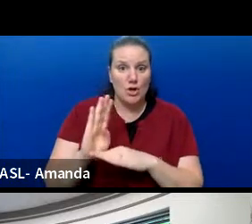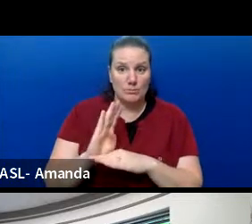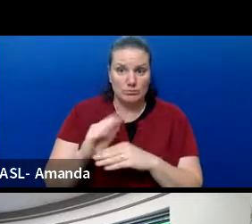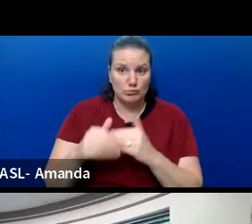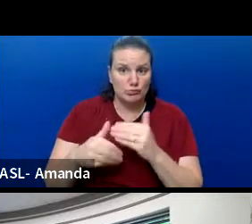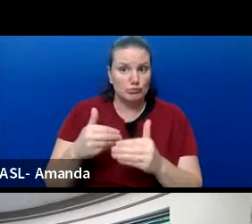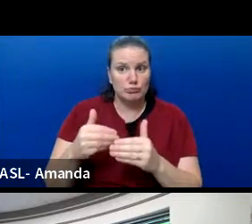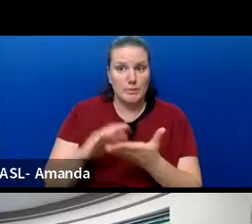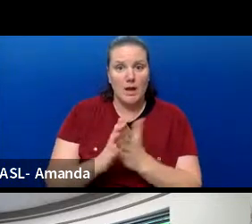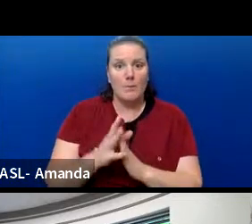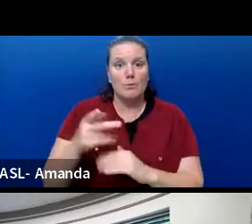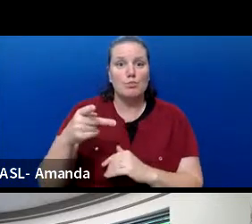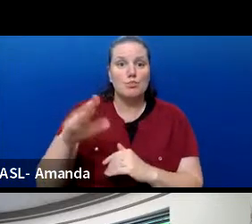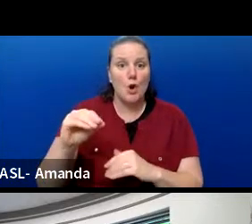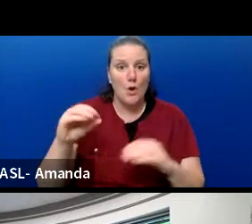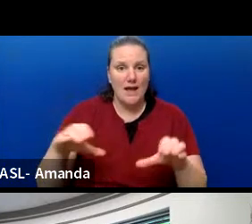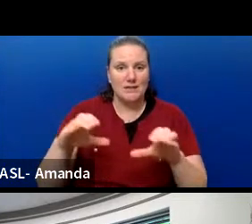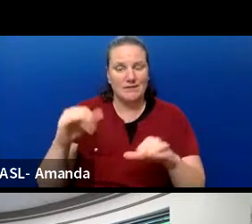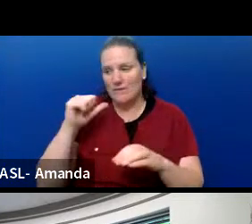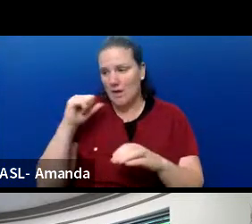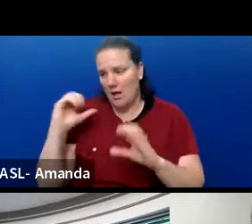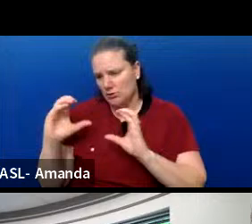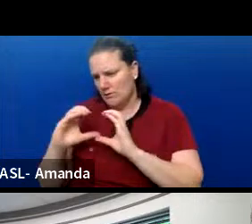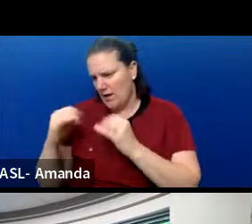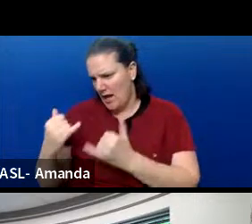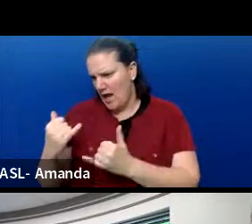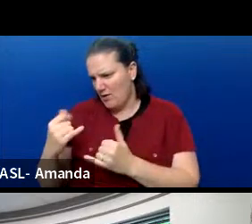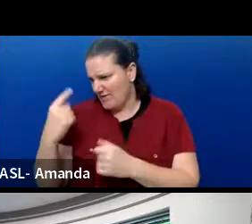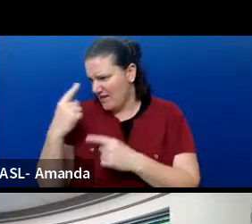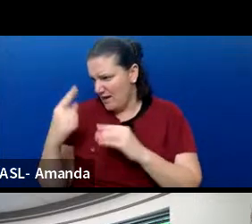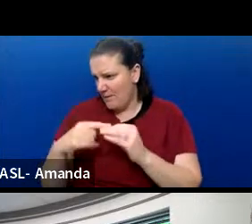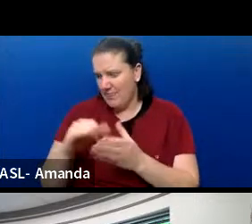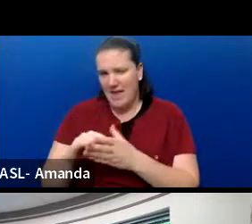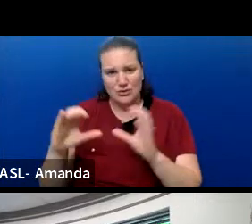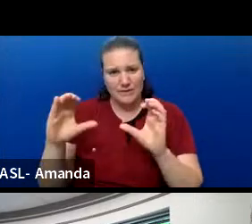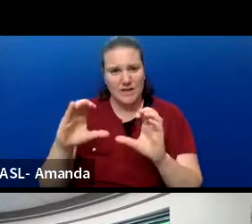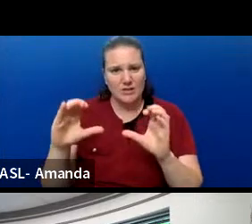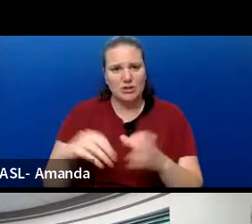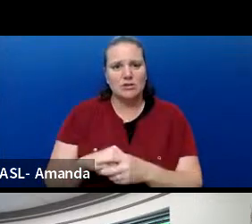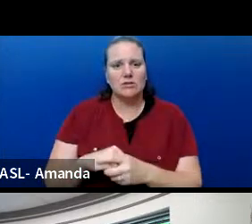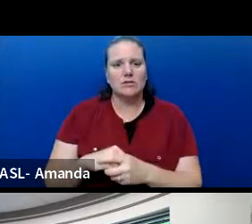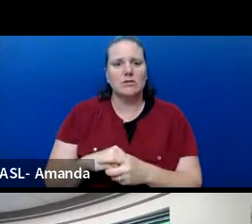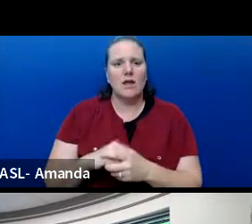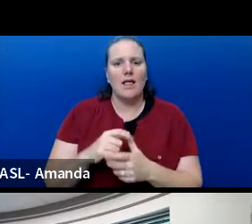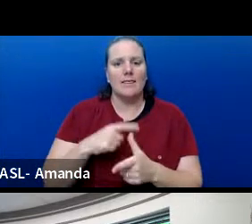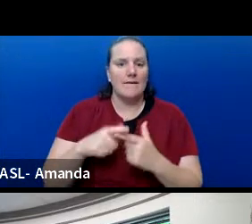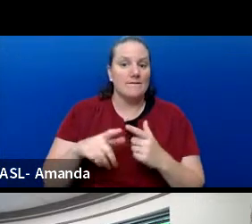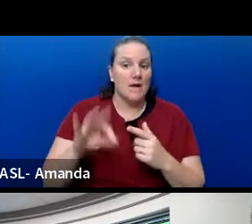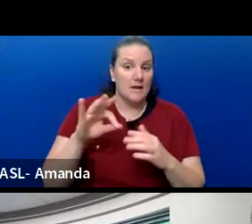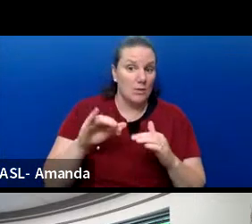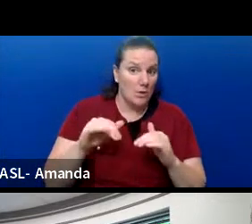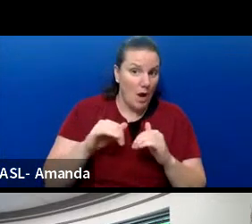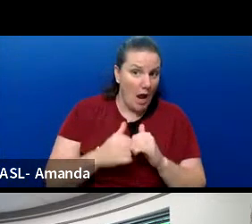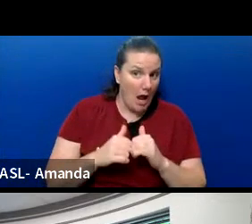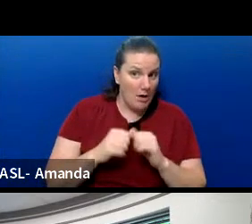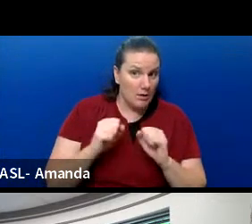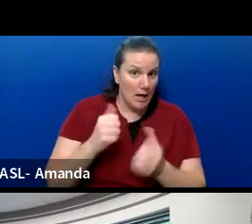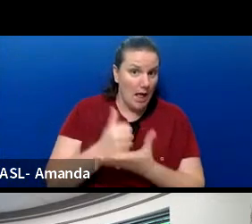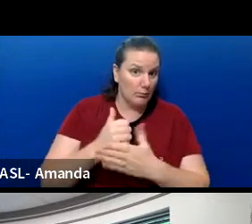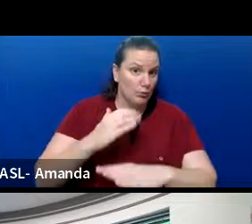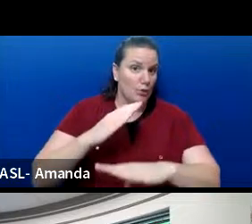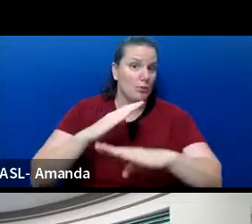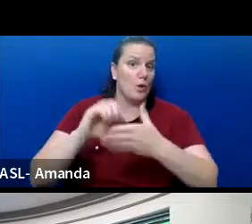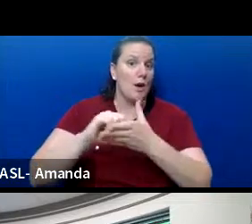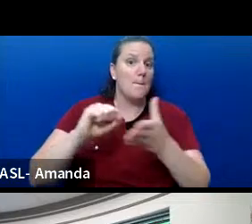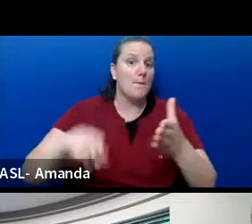not necessarily certified now, to be thinking about certification, and finding out ways the program can kind of help remove some of those barriers has been a